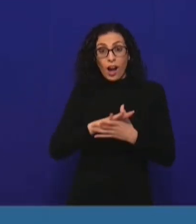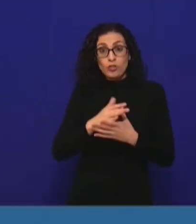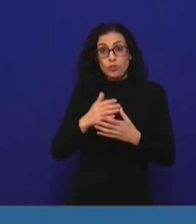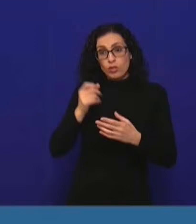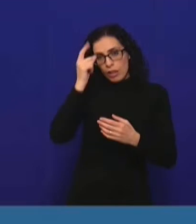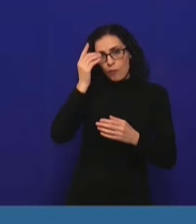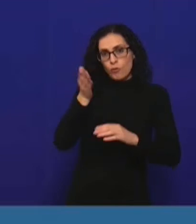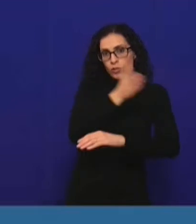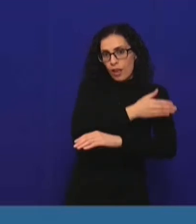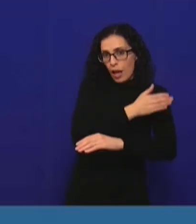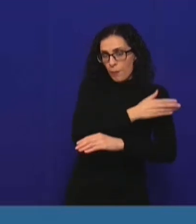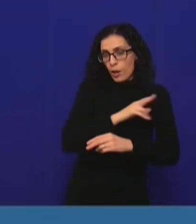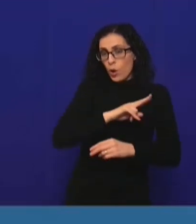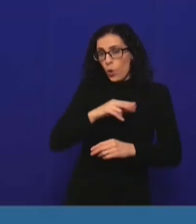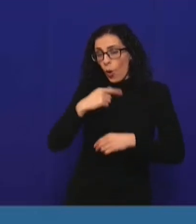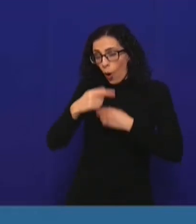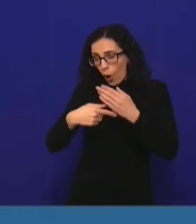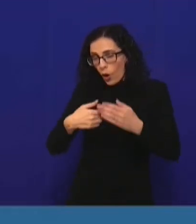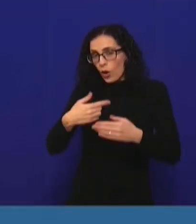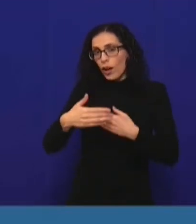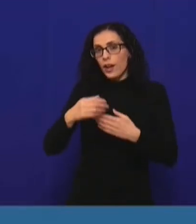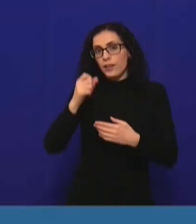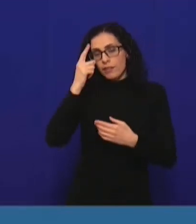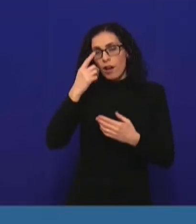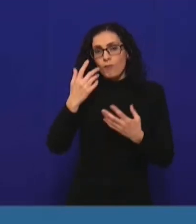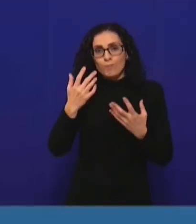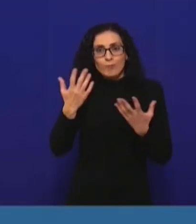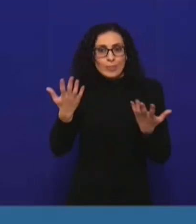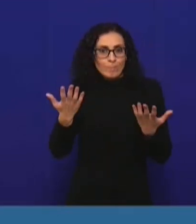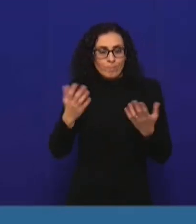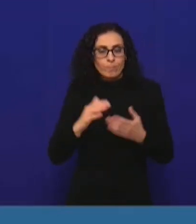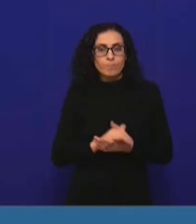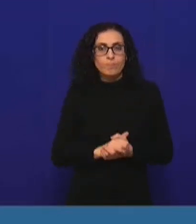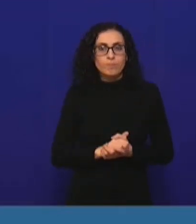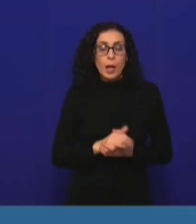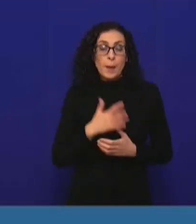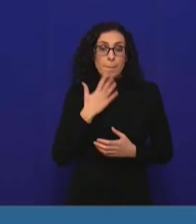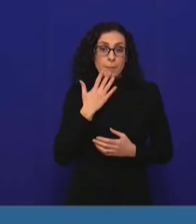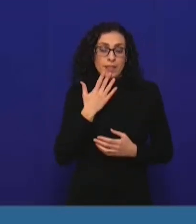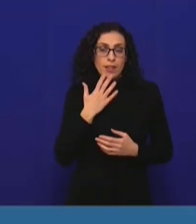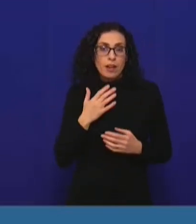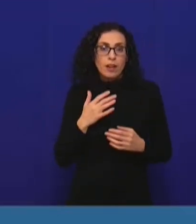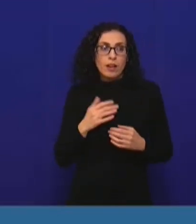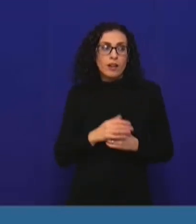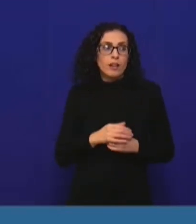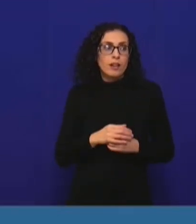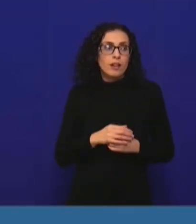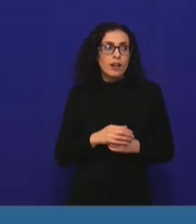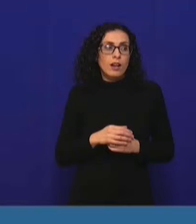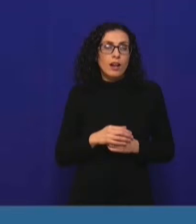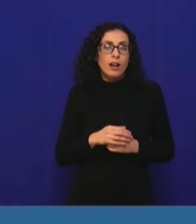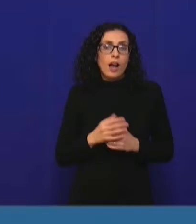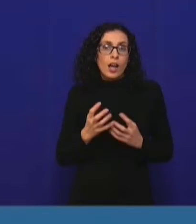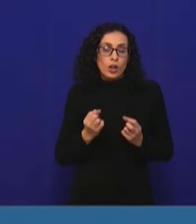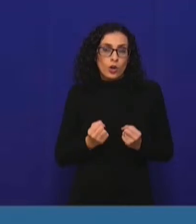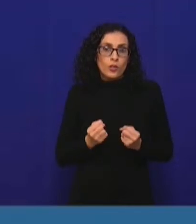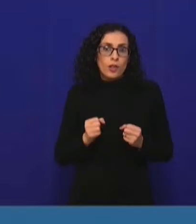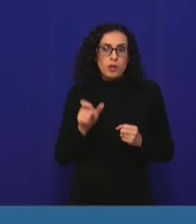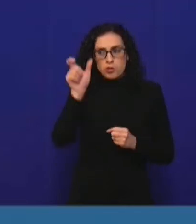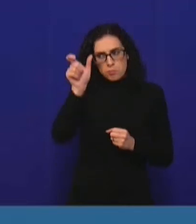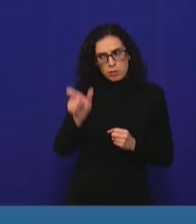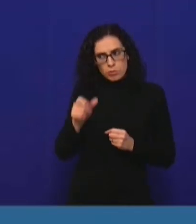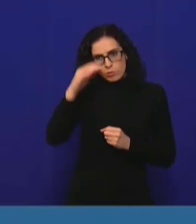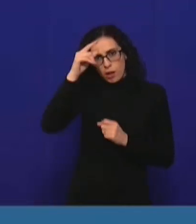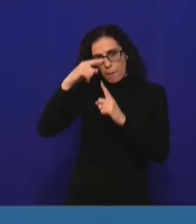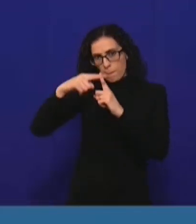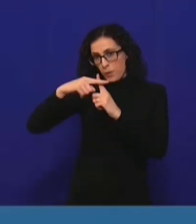hemm oħrajn li għadna qegħdin ninvestigaw ħanaraw jekk hemm xi link. Teb ngħidu wkoll li meta aħna jkollna xi pazjent li nagħmlu